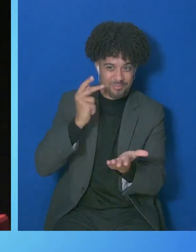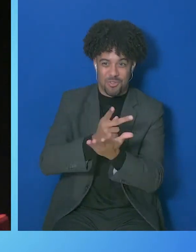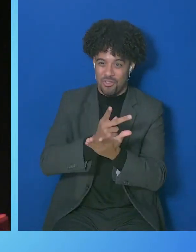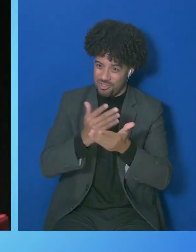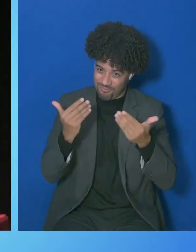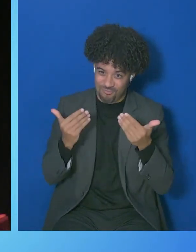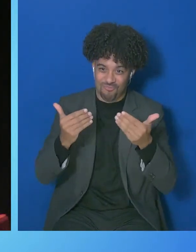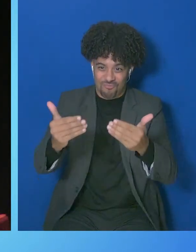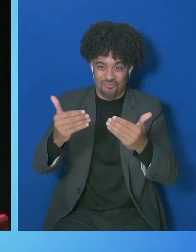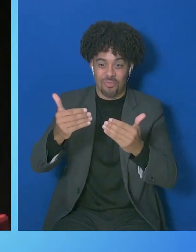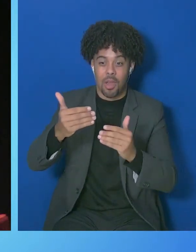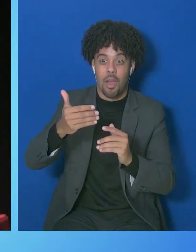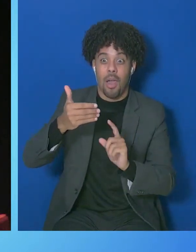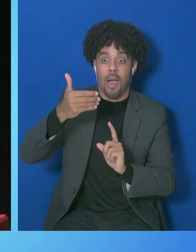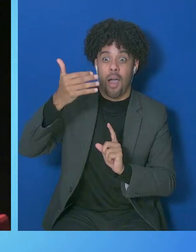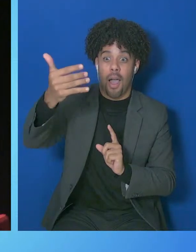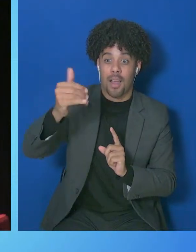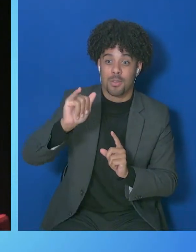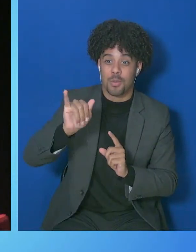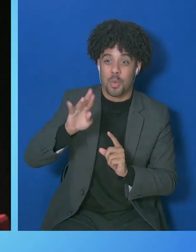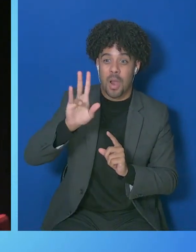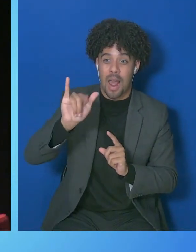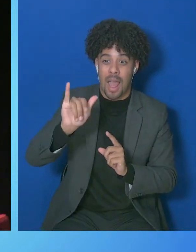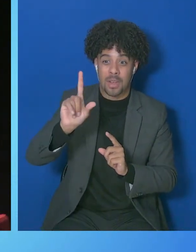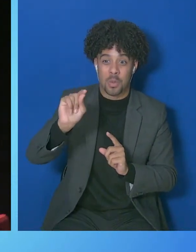will implement the new strategic plan.